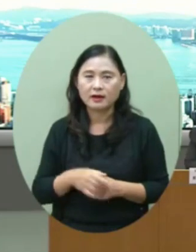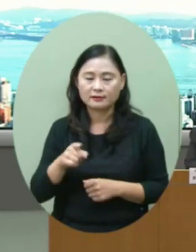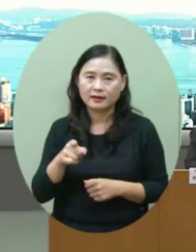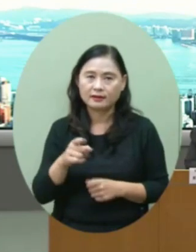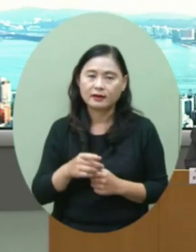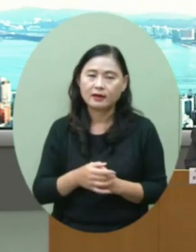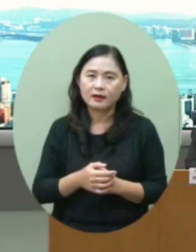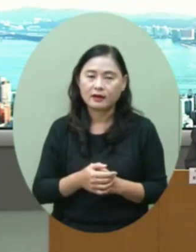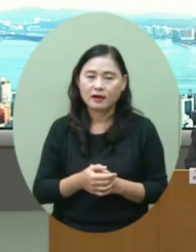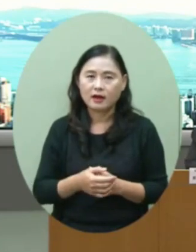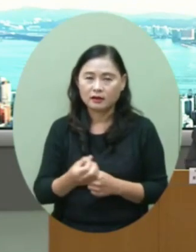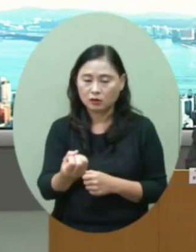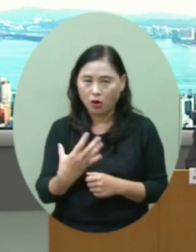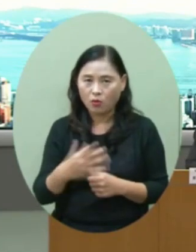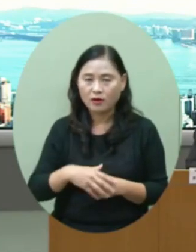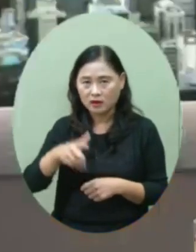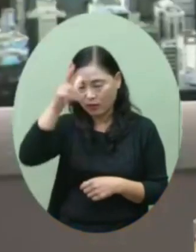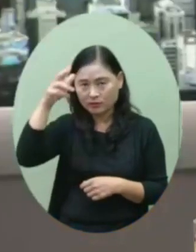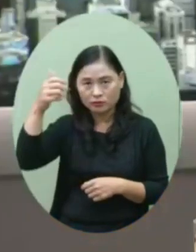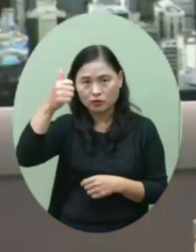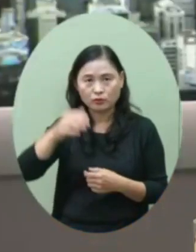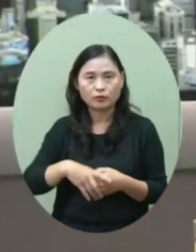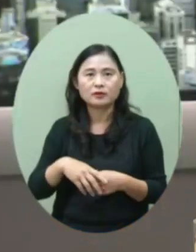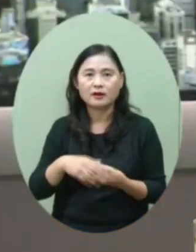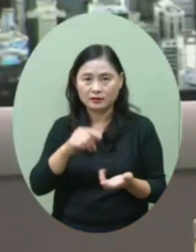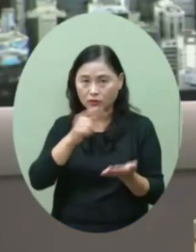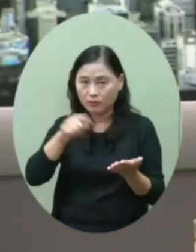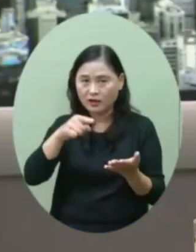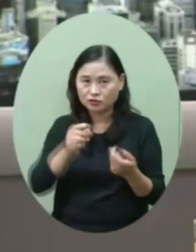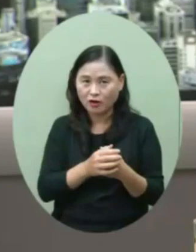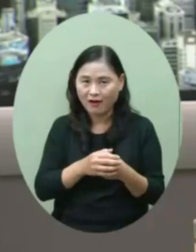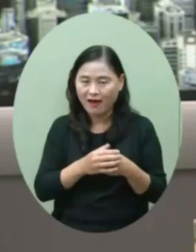in relation to interception communications. First of all,